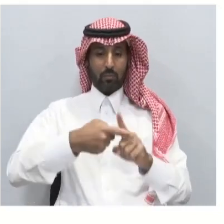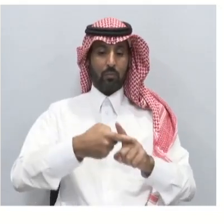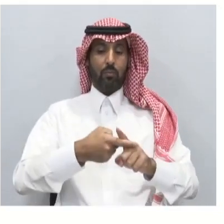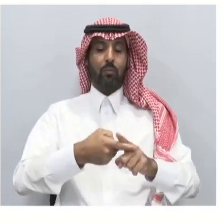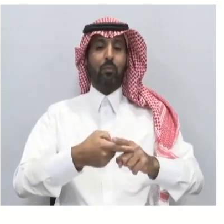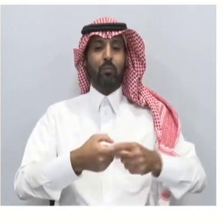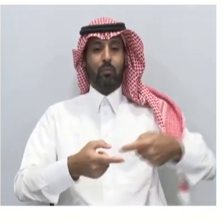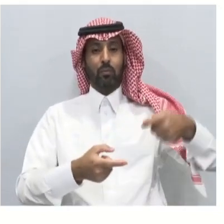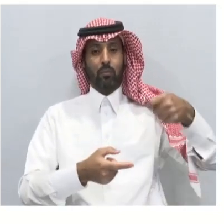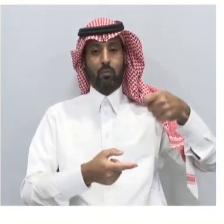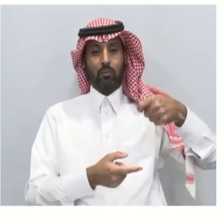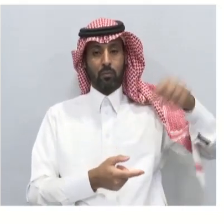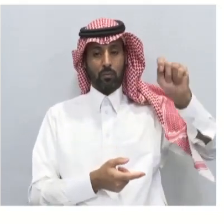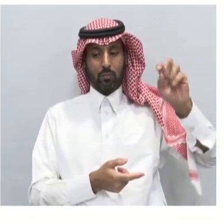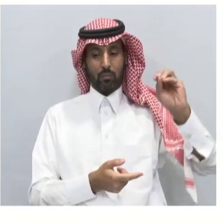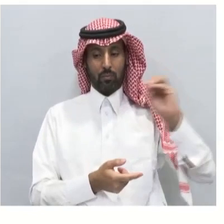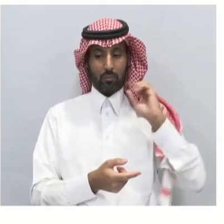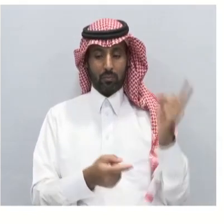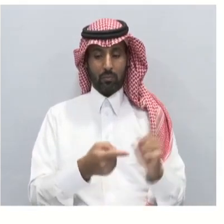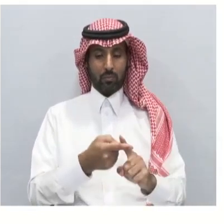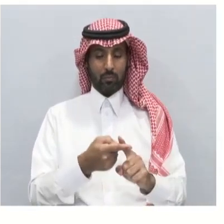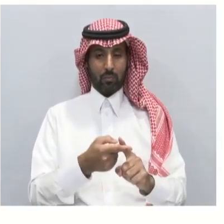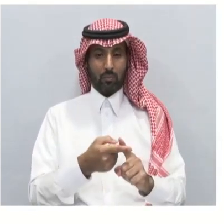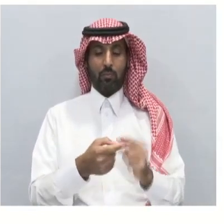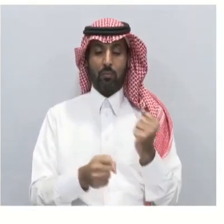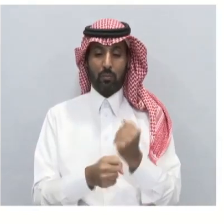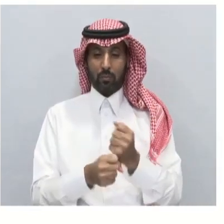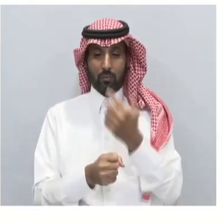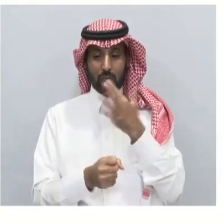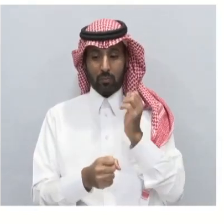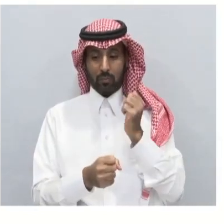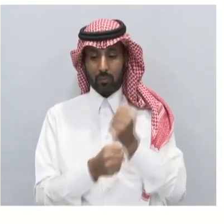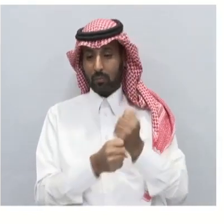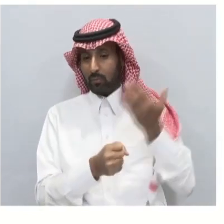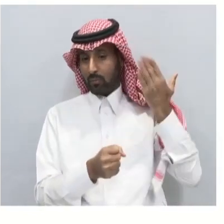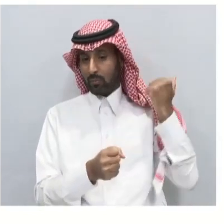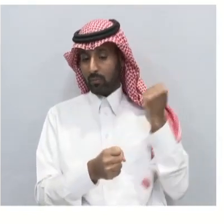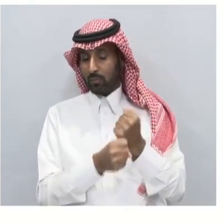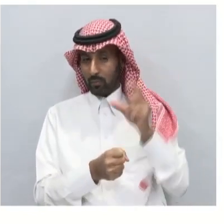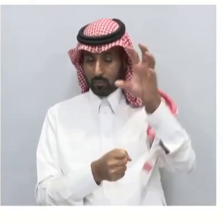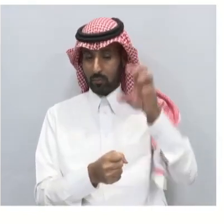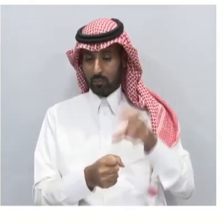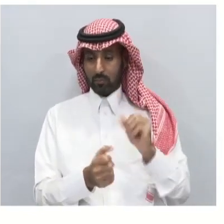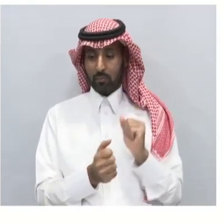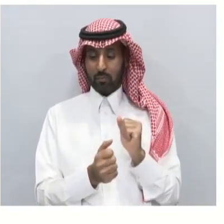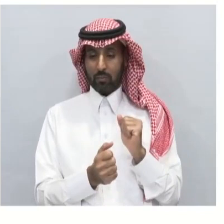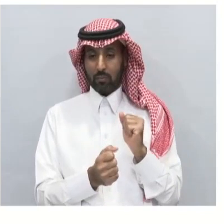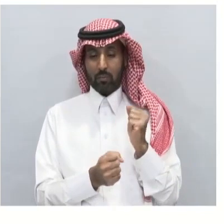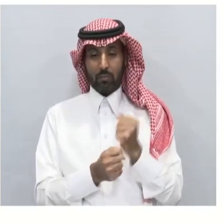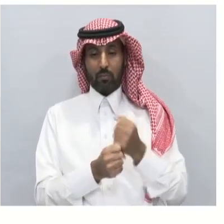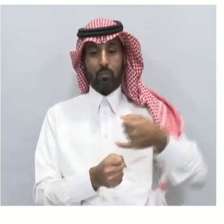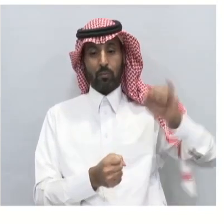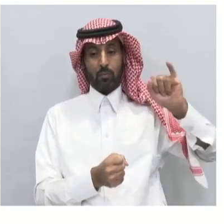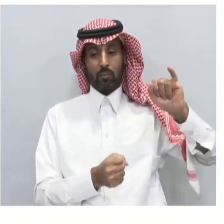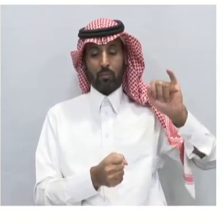infinitive, okay? Use the simple past of the verb in the box and the infinitives